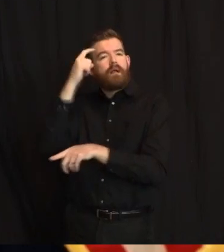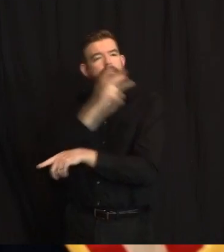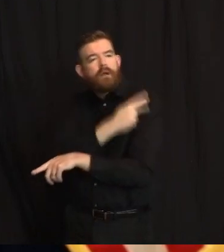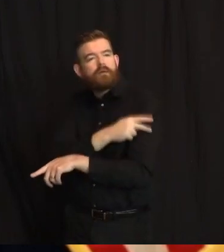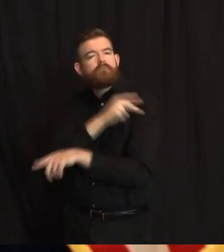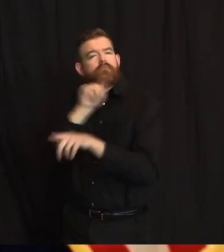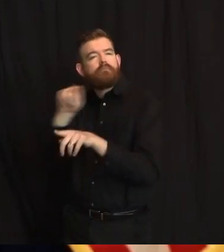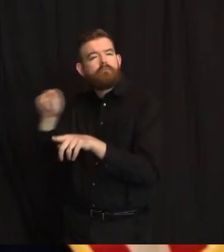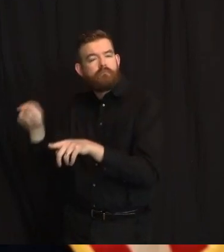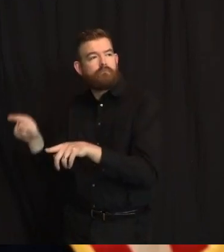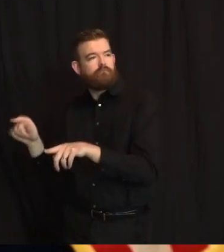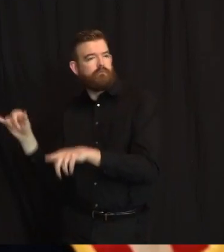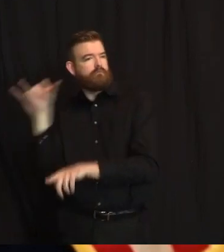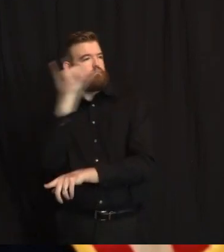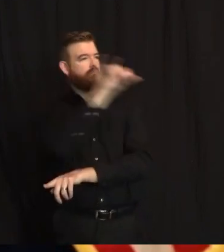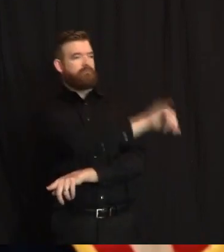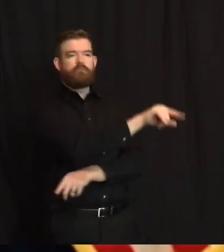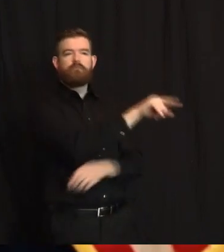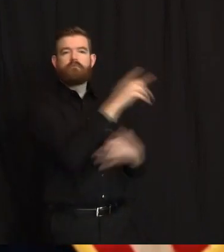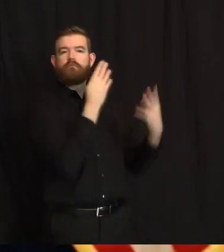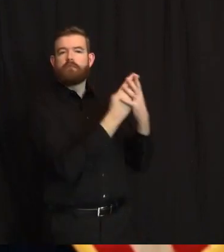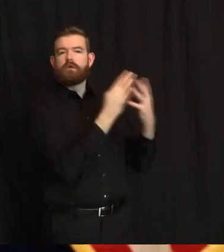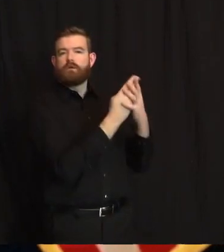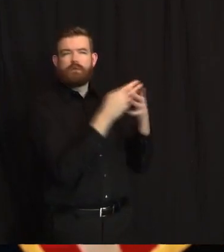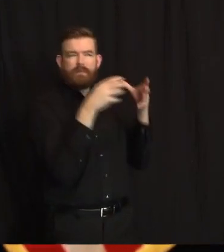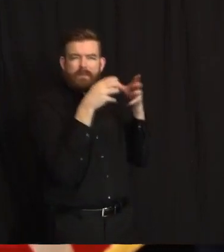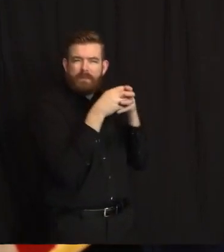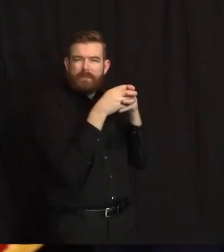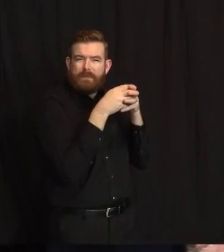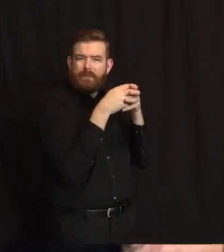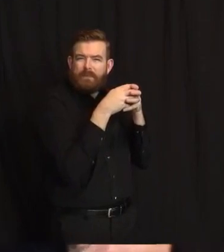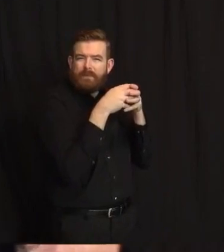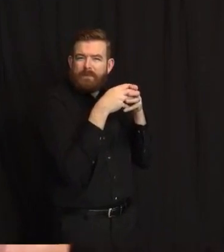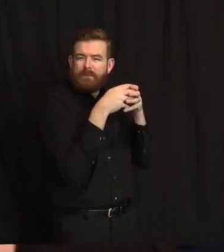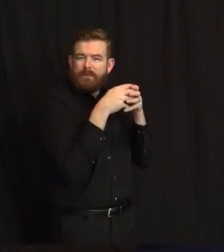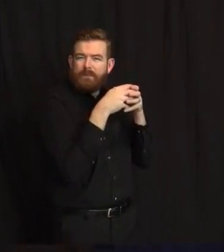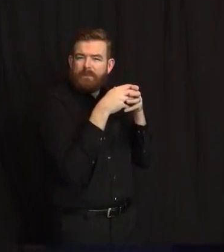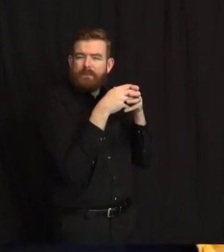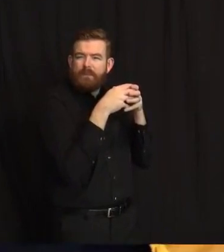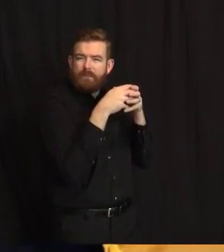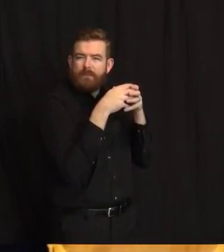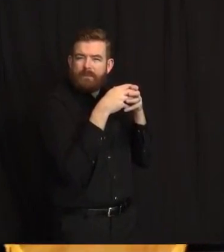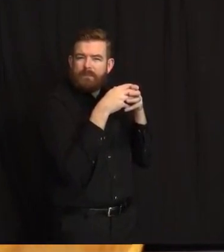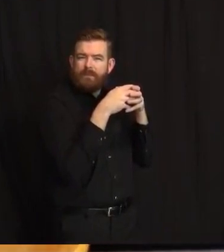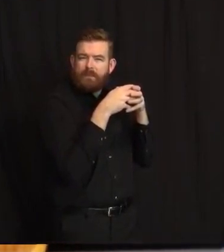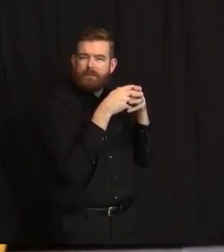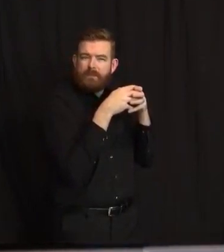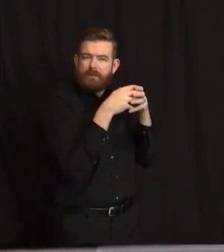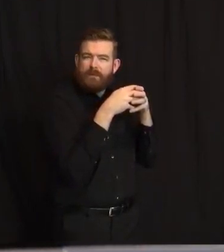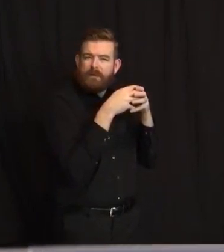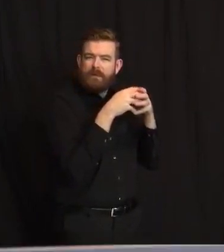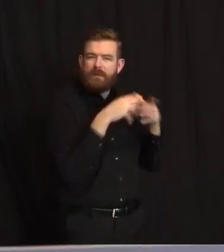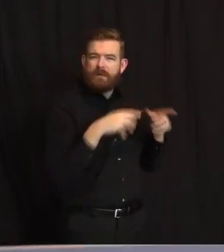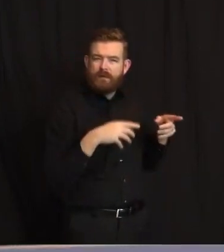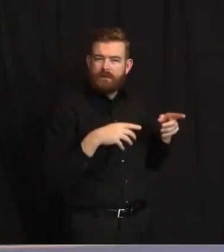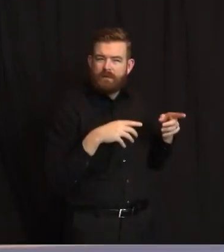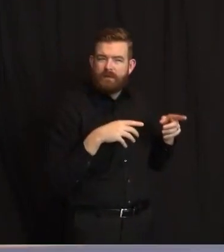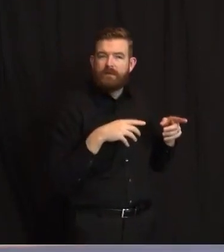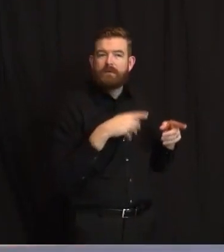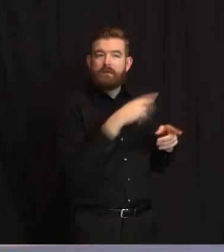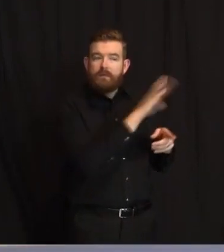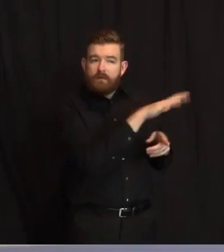top. And Marcus, it's great to have you today. Would love to get your brief take on some of the steps you've already taken and any color you have